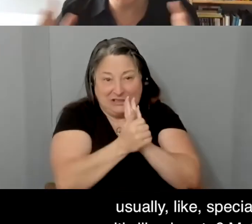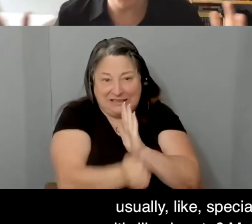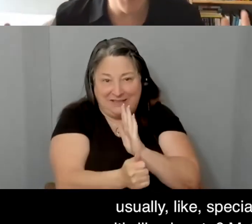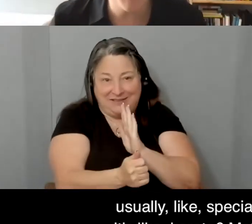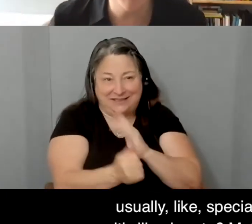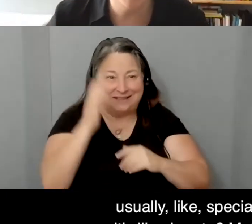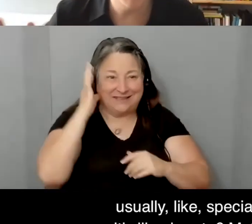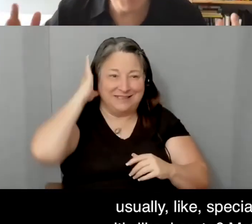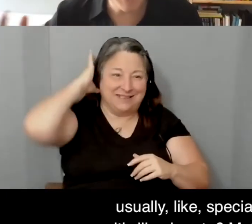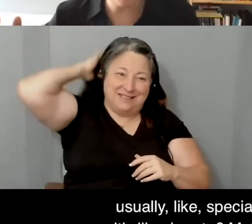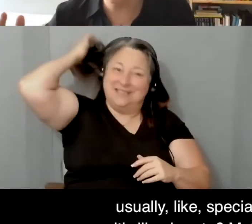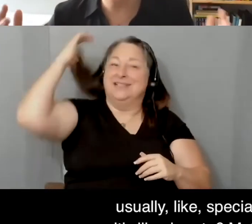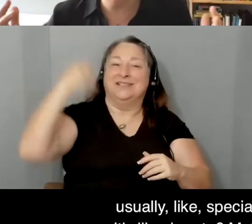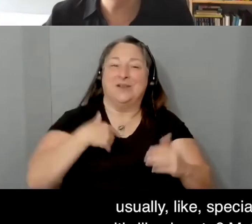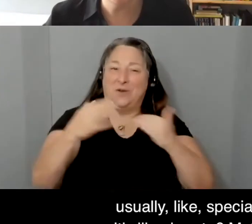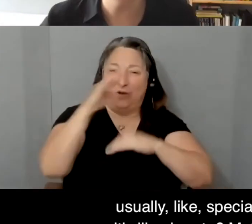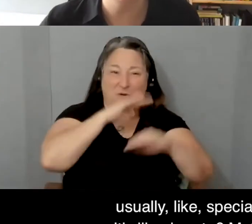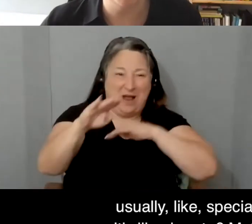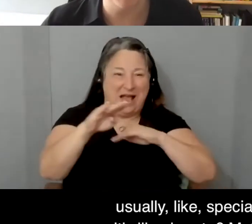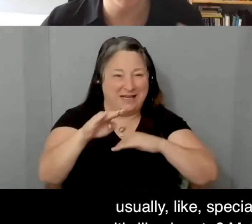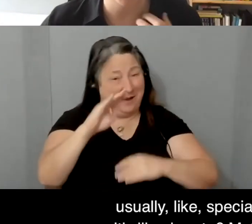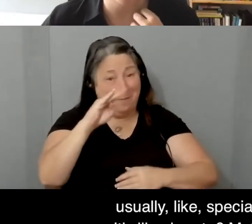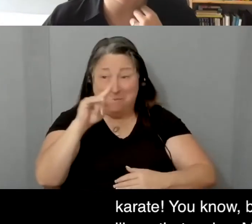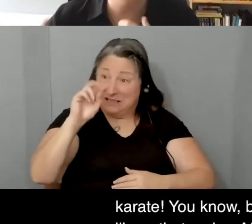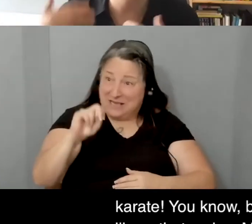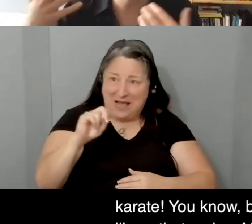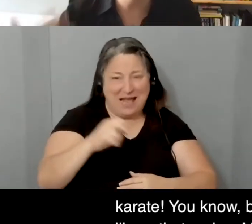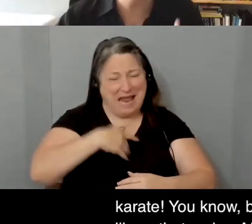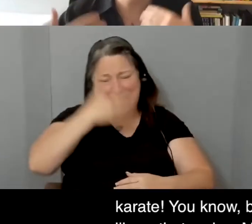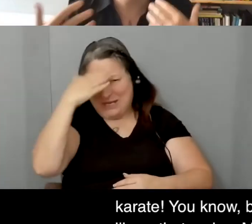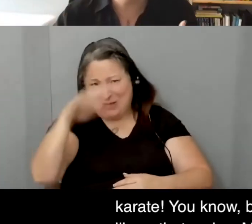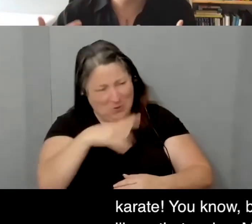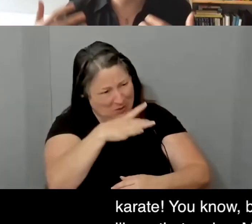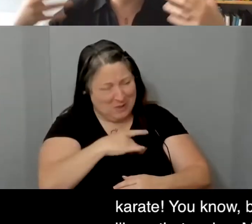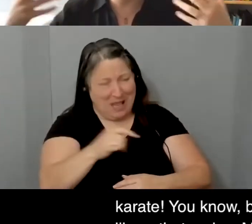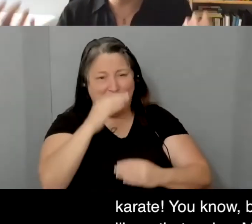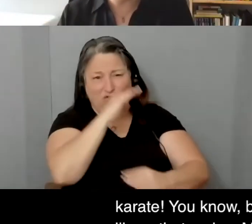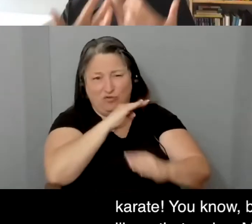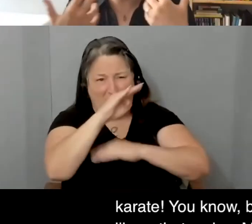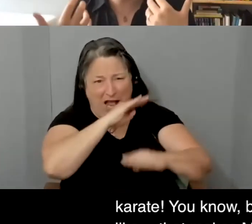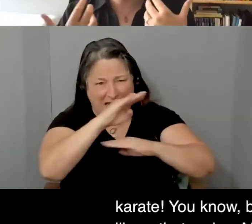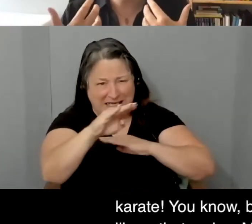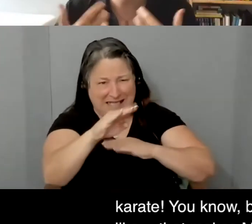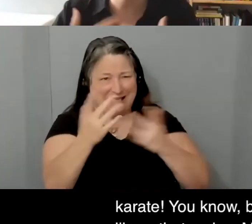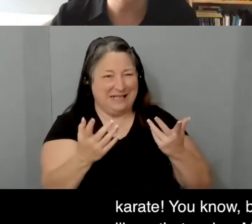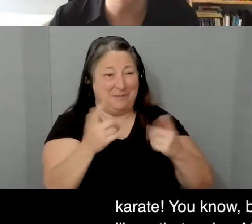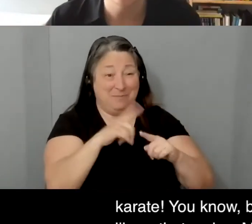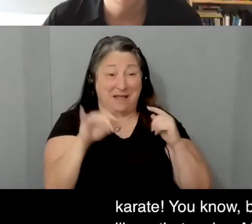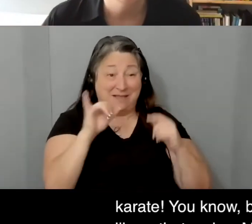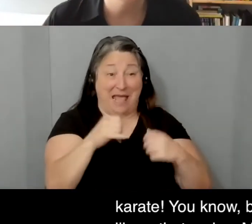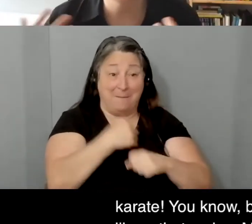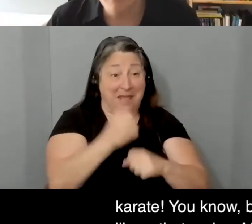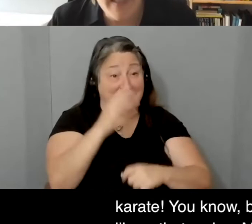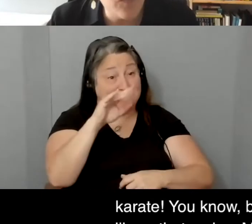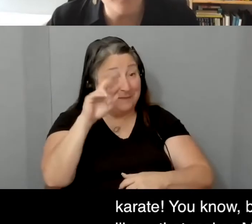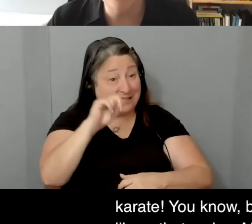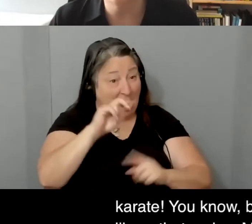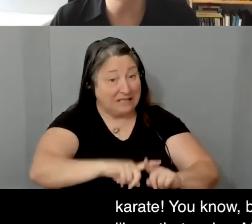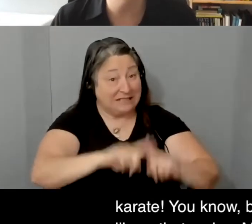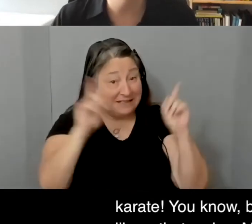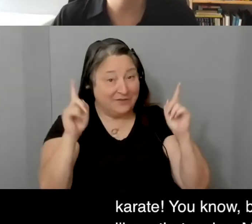like it's like karate, Matan, I didn't know that you like karate, but that's the kind of thing that like that makes Matan stick out.